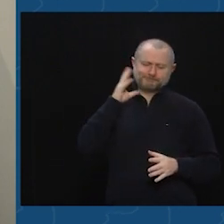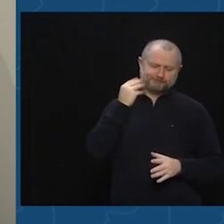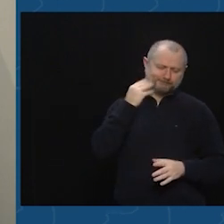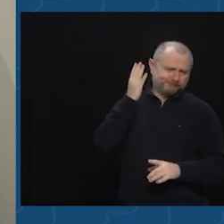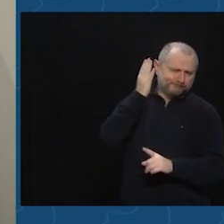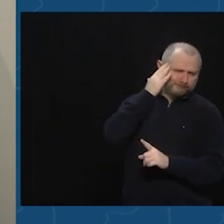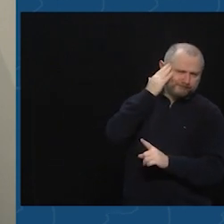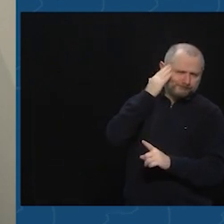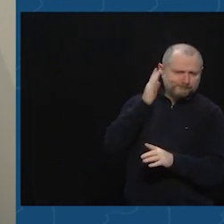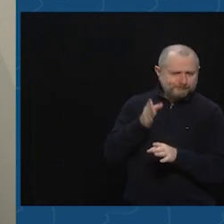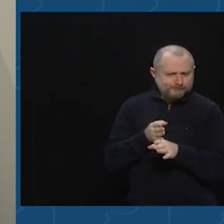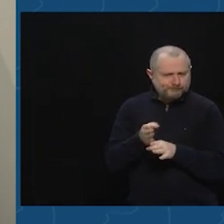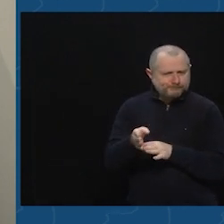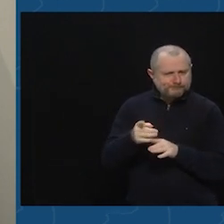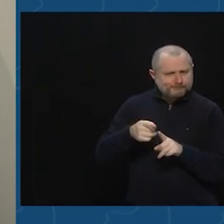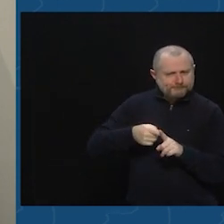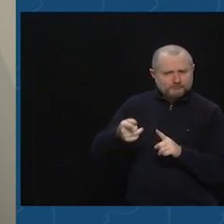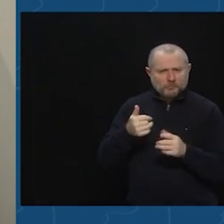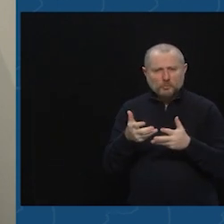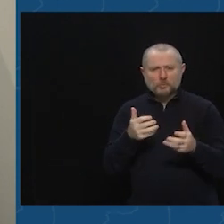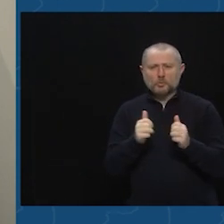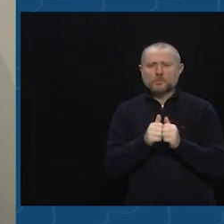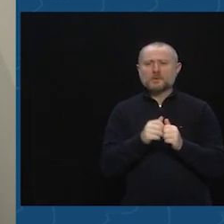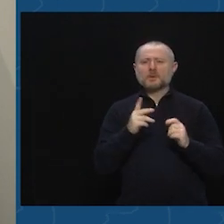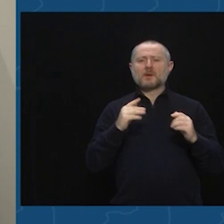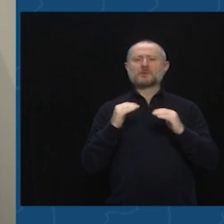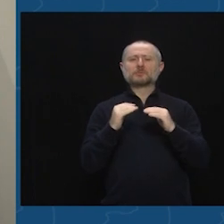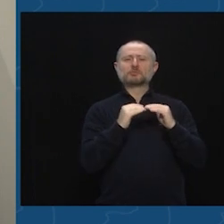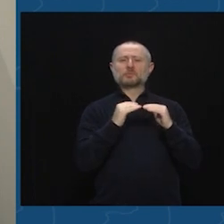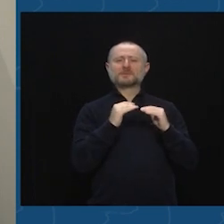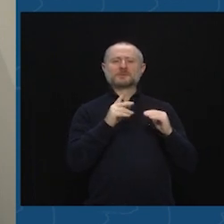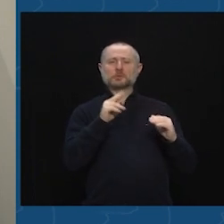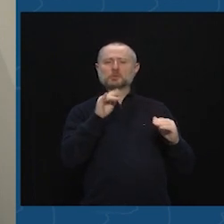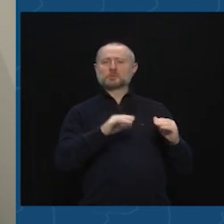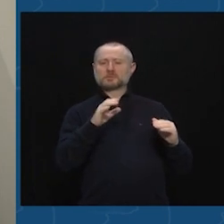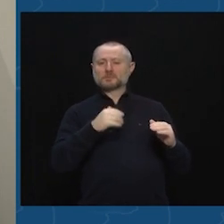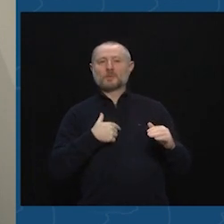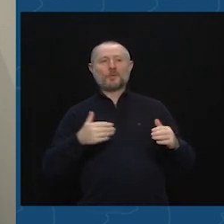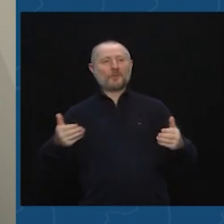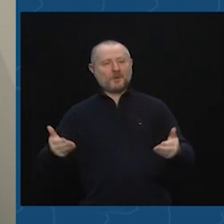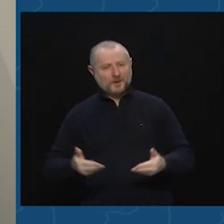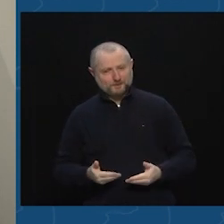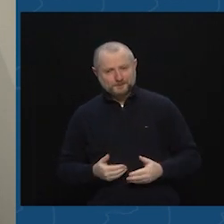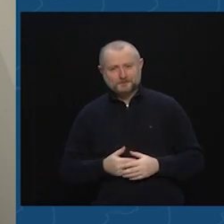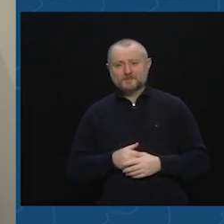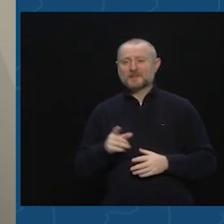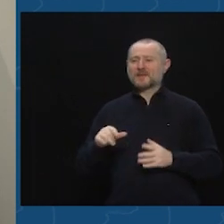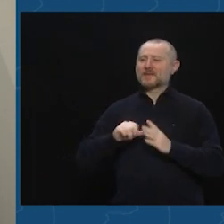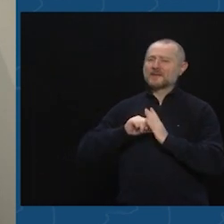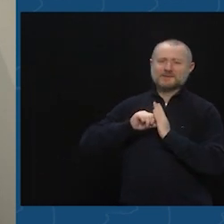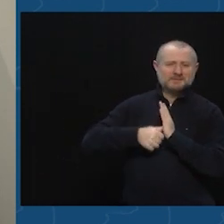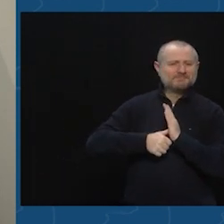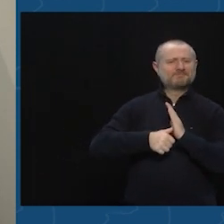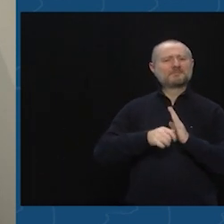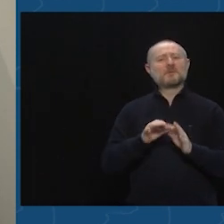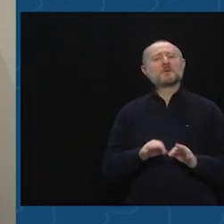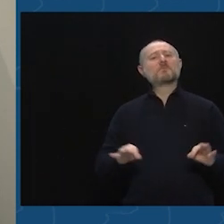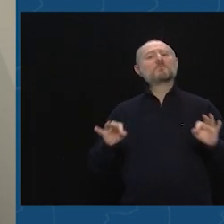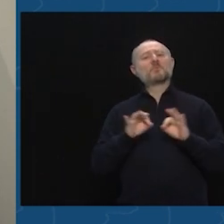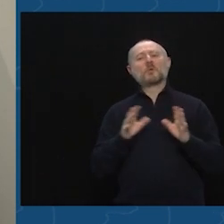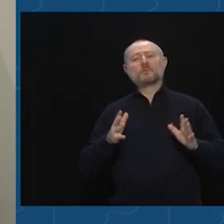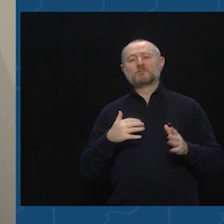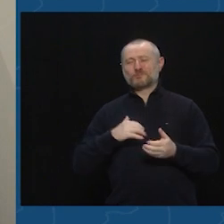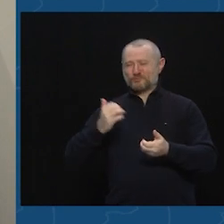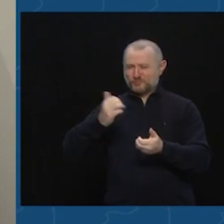Kellyanna Thomas to our team as well. And again, having partners makes all the difference in the world. And I have an individual who's been at